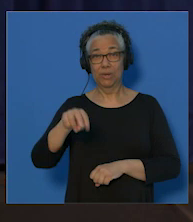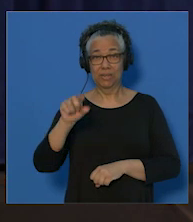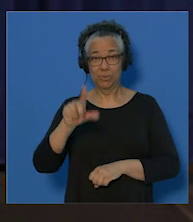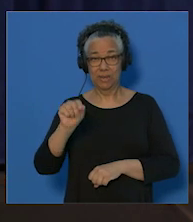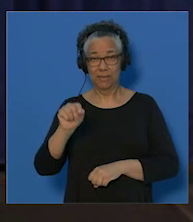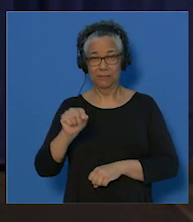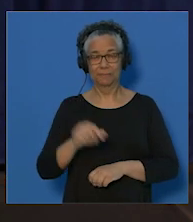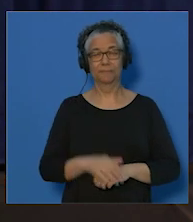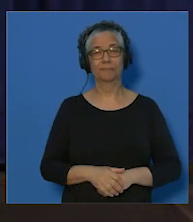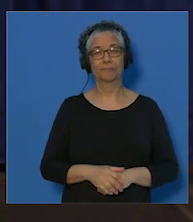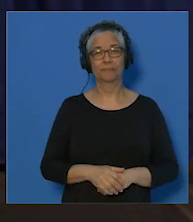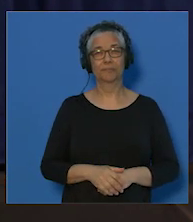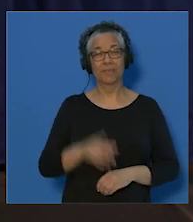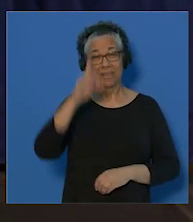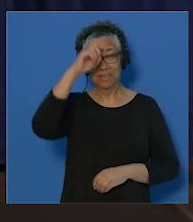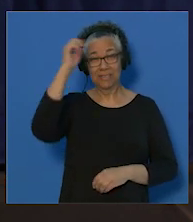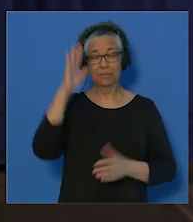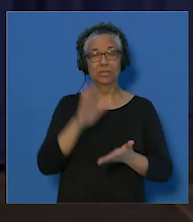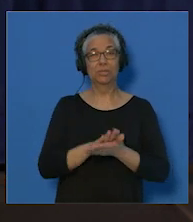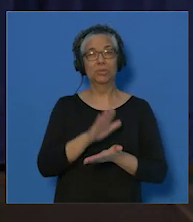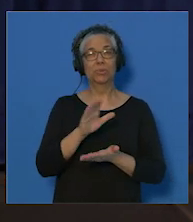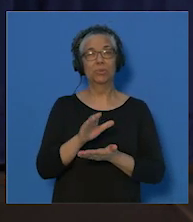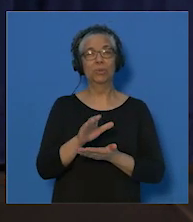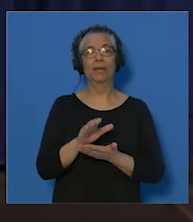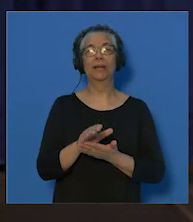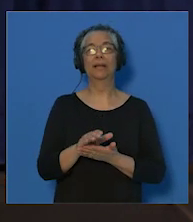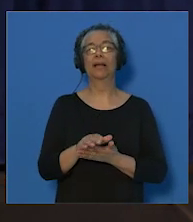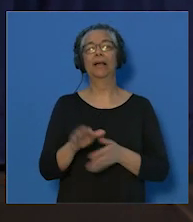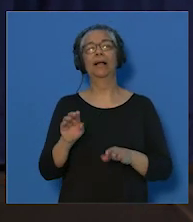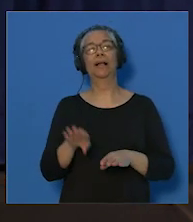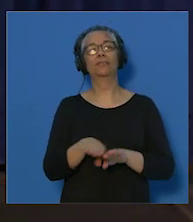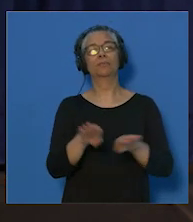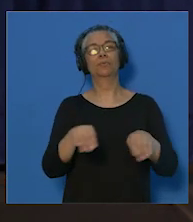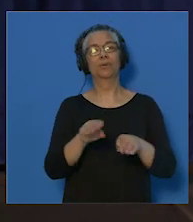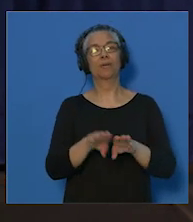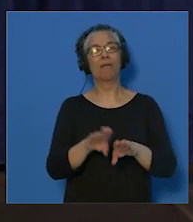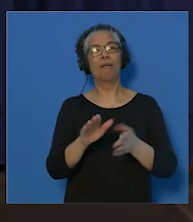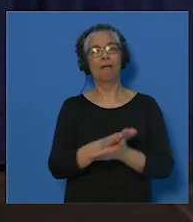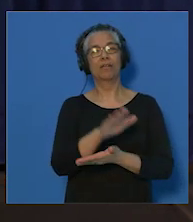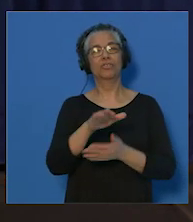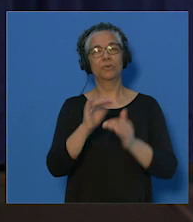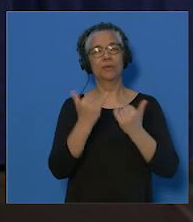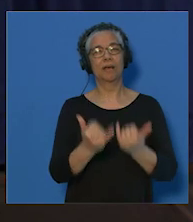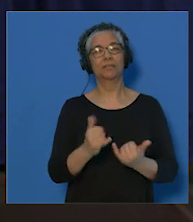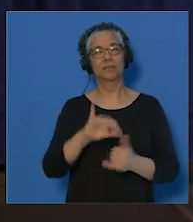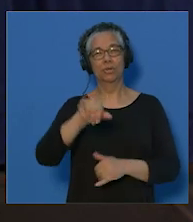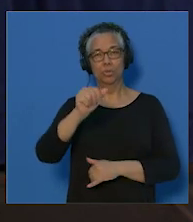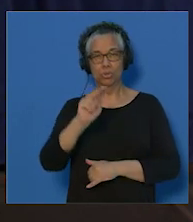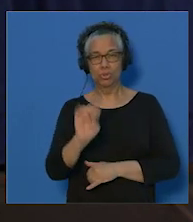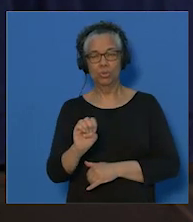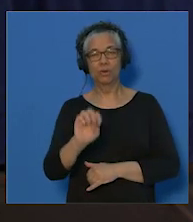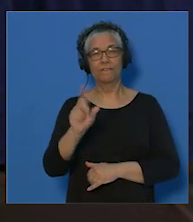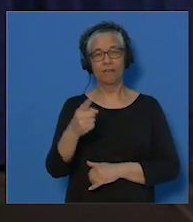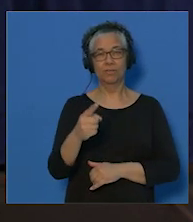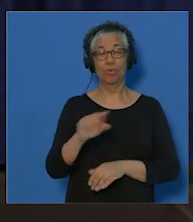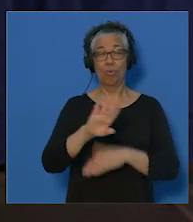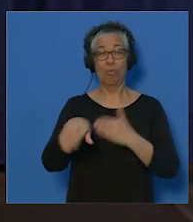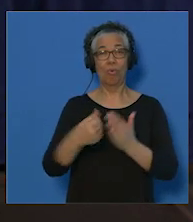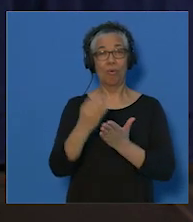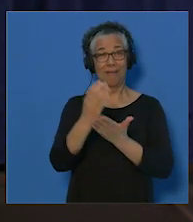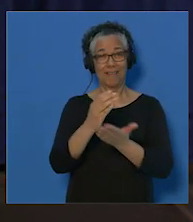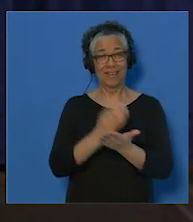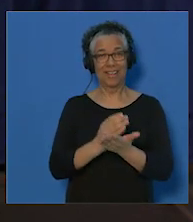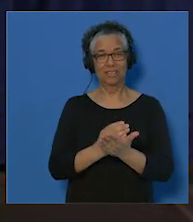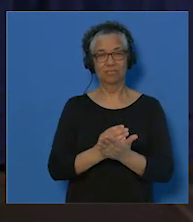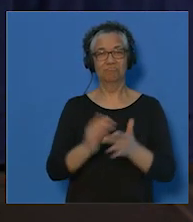school at the Bermuda College, that is due to start on May 18th, will now start June 1st, and all courses will be online. The